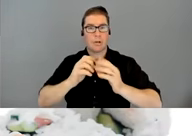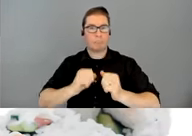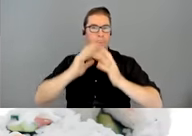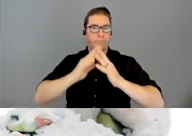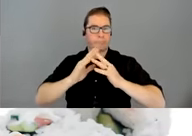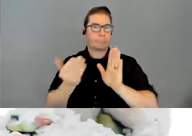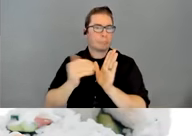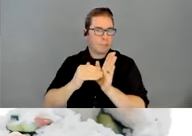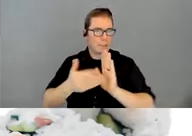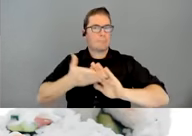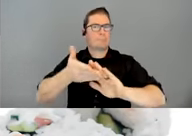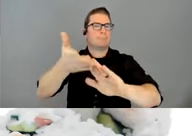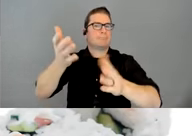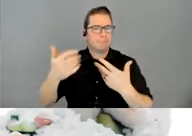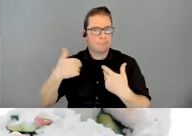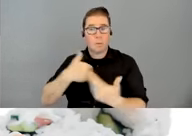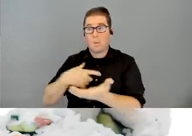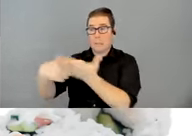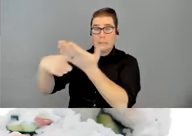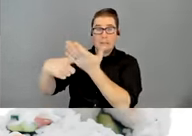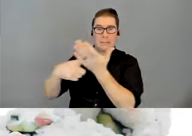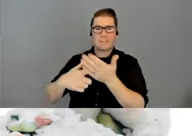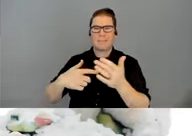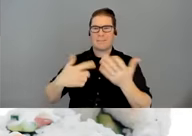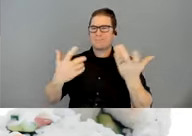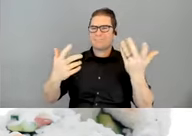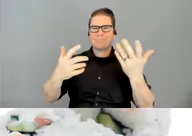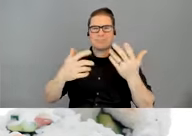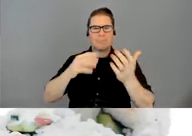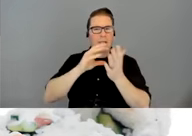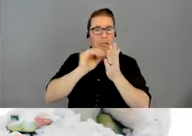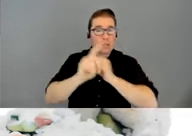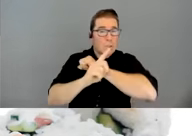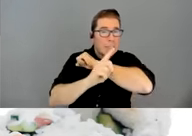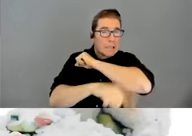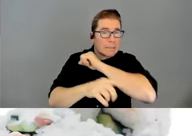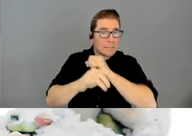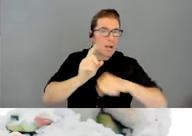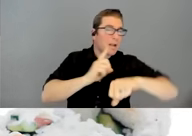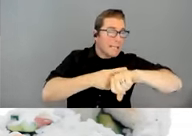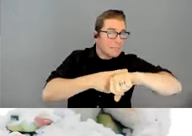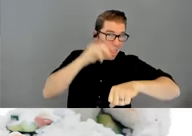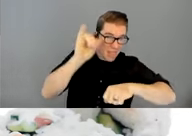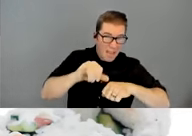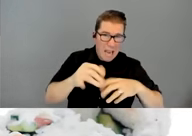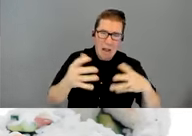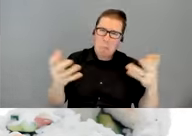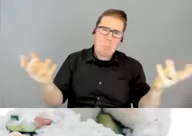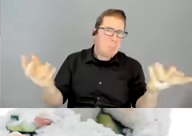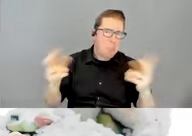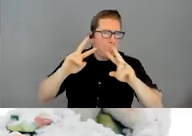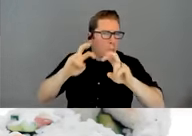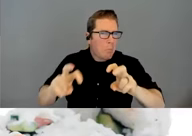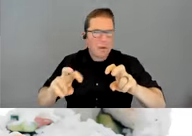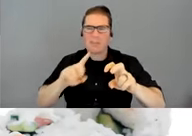talking, it really wasn't about student discipline. If we peeled back the onion, it really had to do with having appropriate